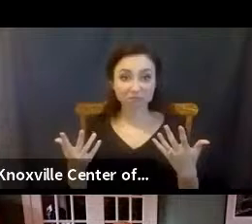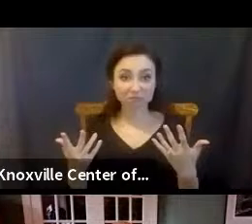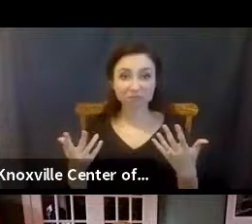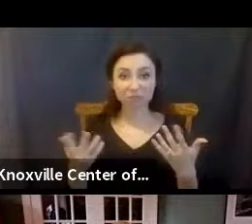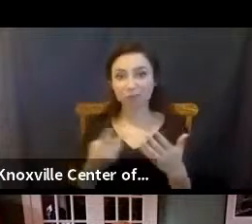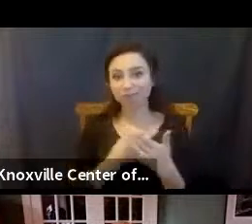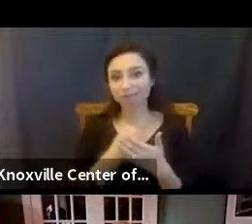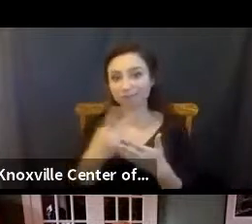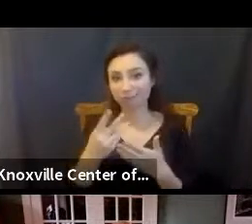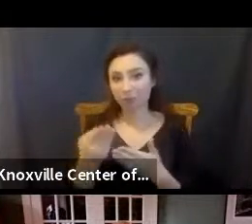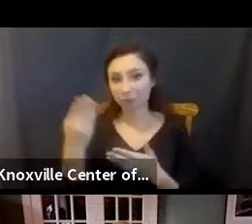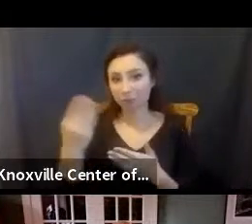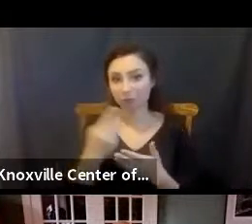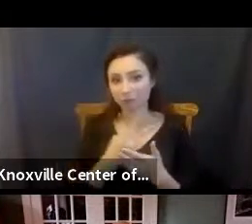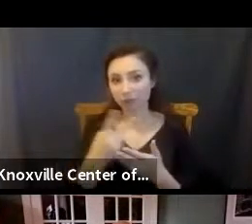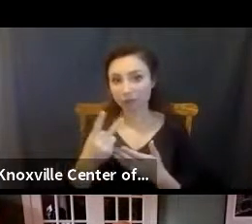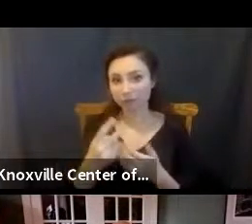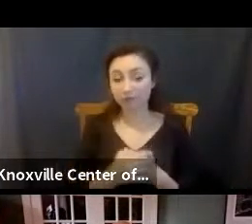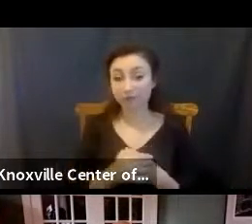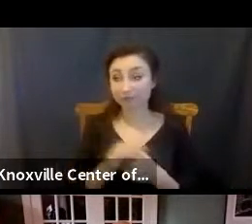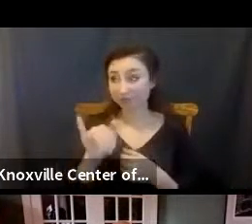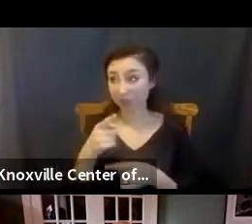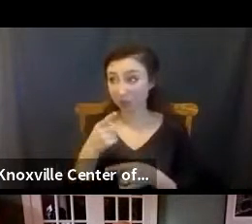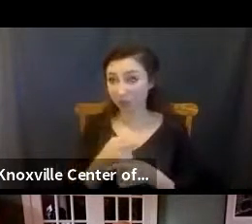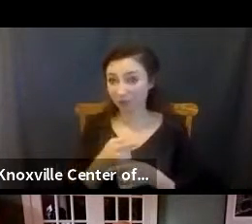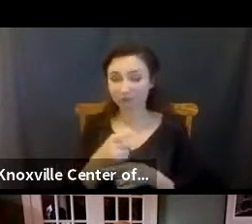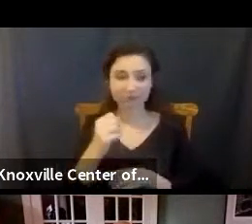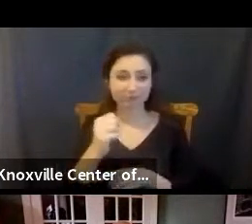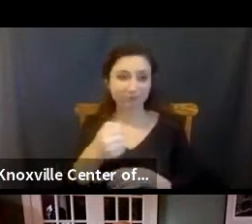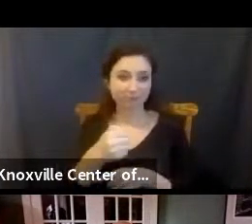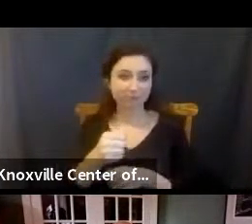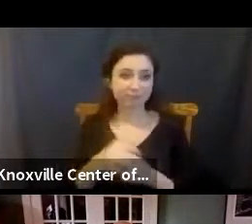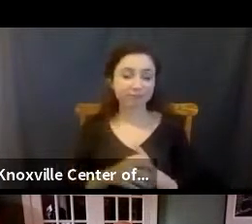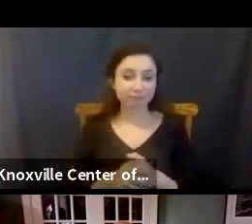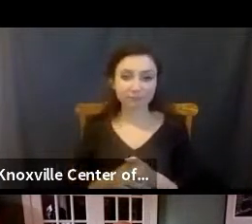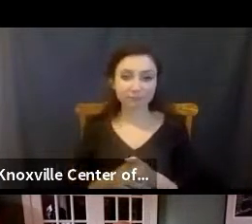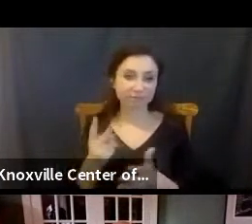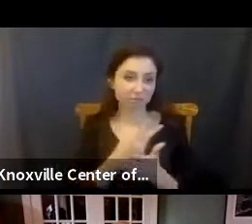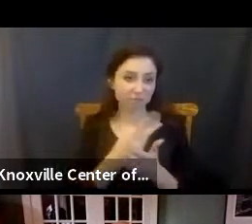fails. Is that correct, Mr. Sanders? That's correct. Motion fails.